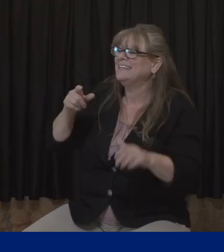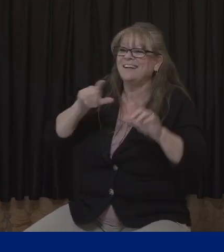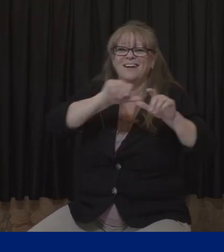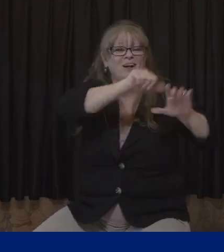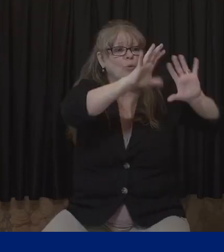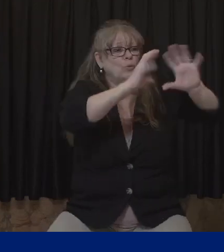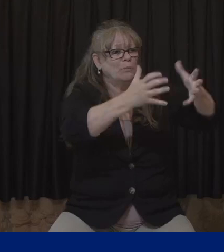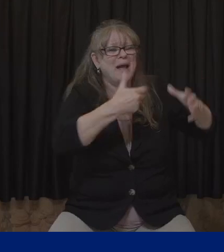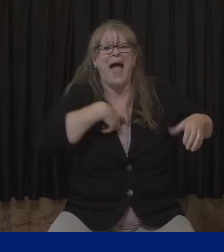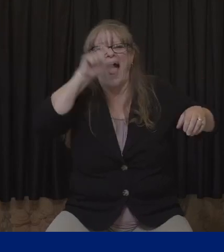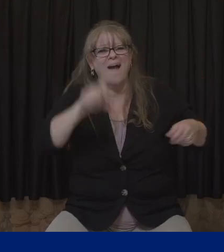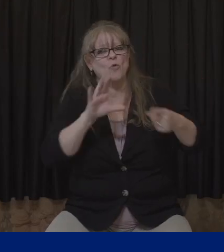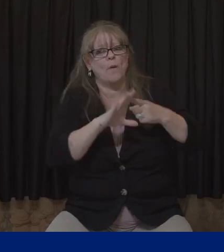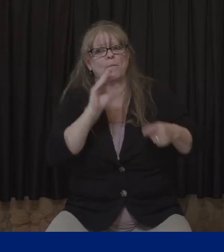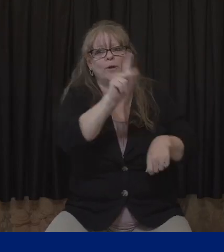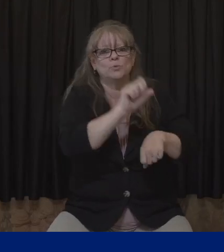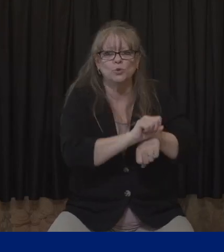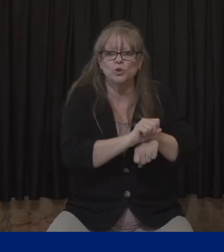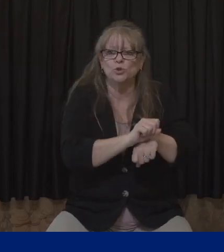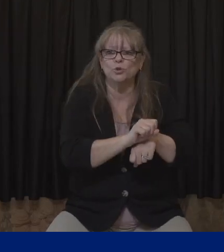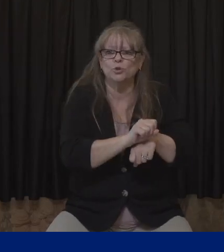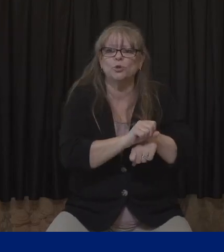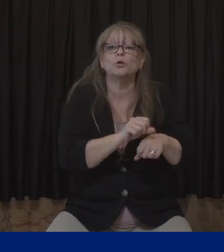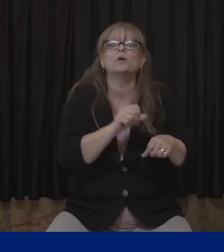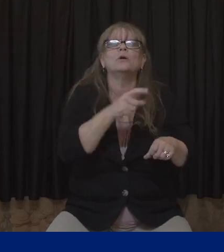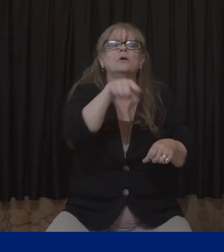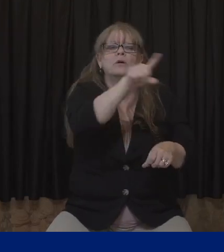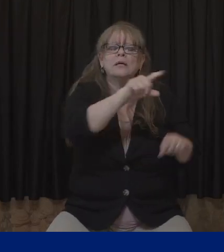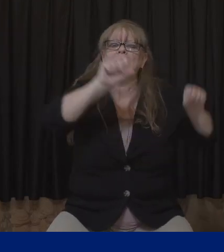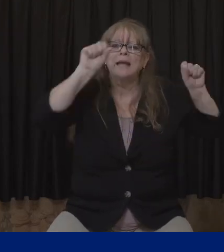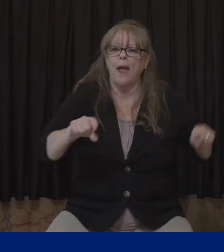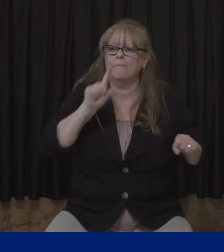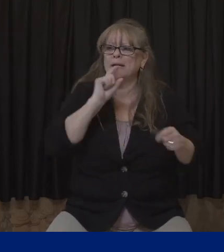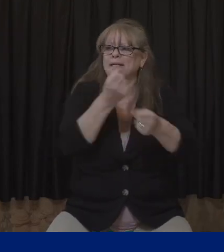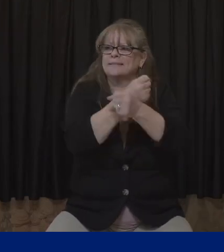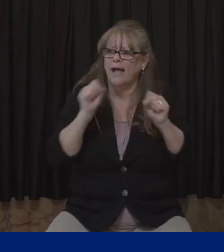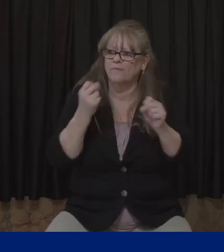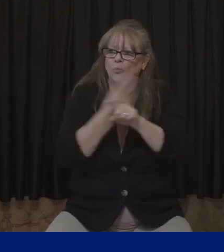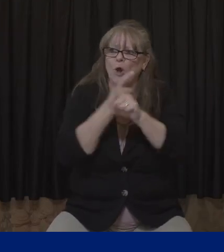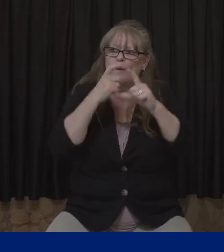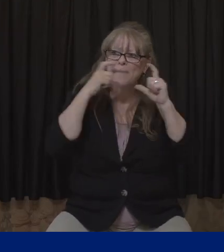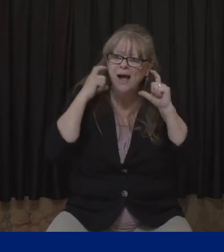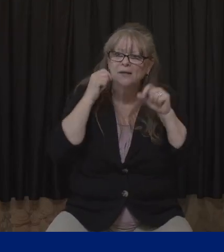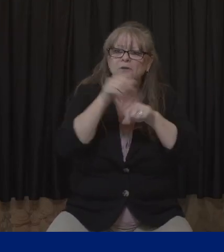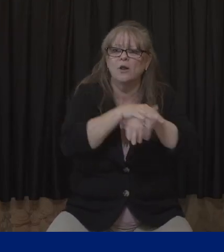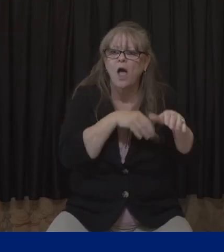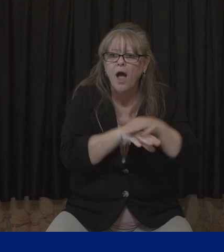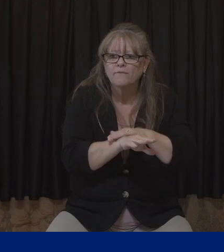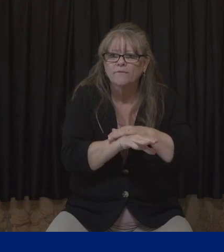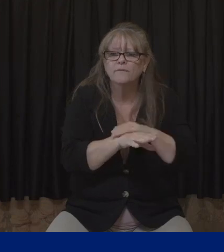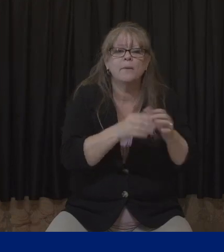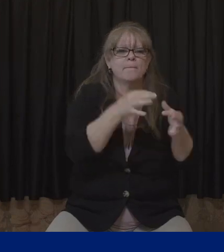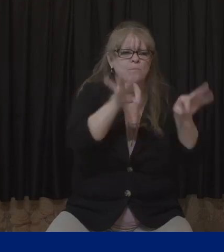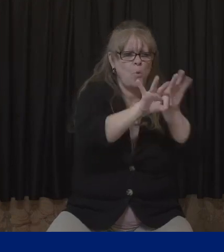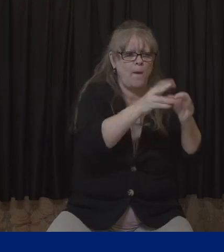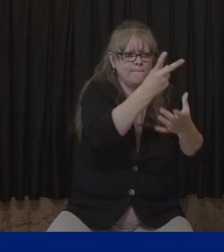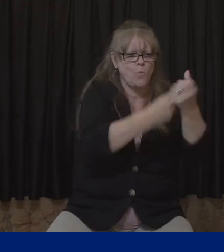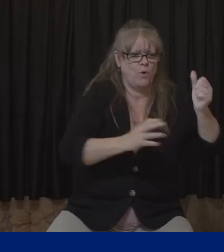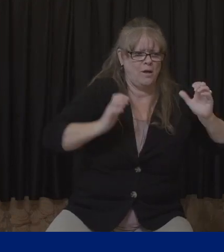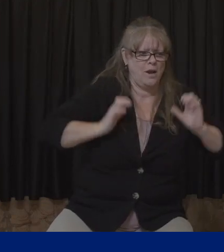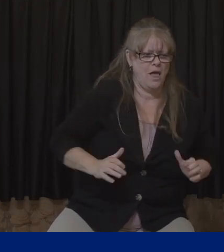living. And just as customers are able to make that decision, the workers are able to make that decision too. And those who have the